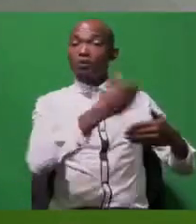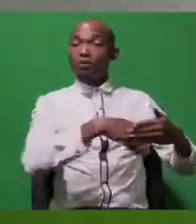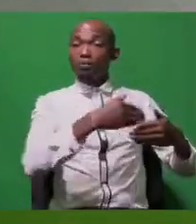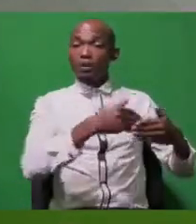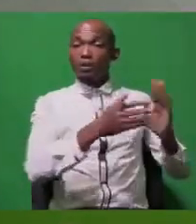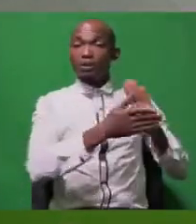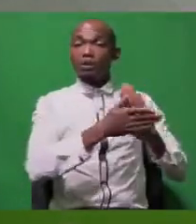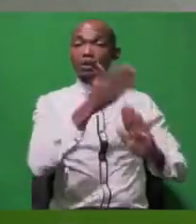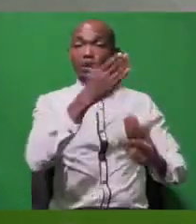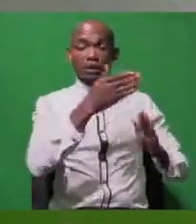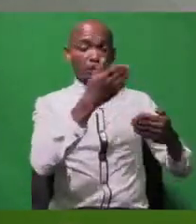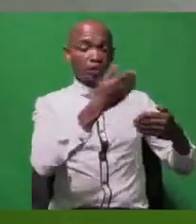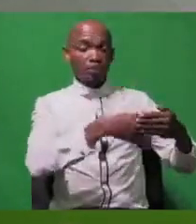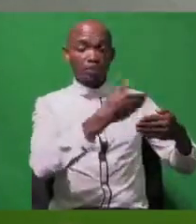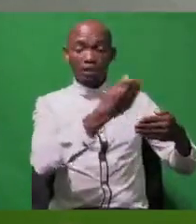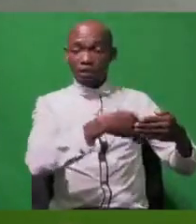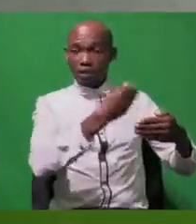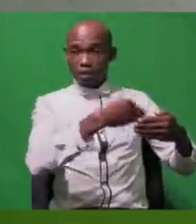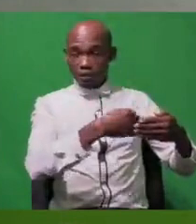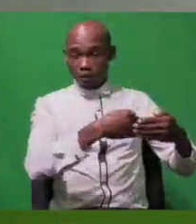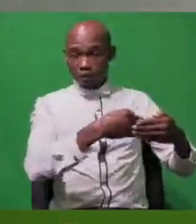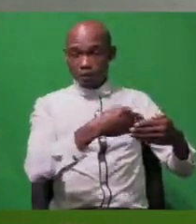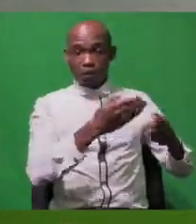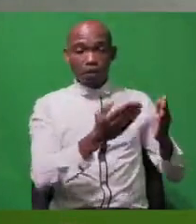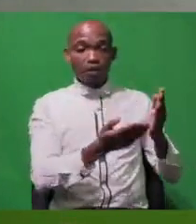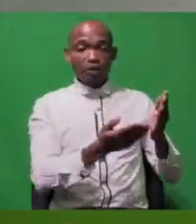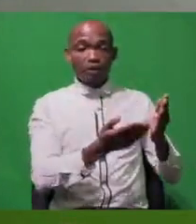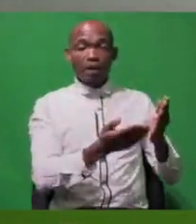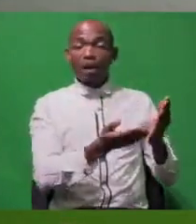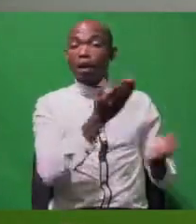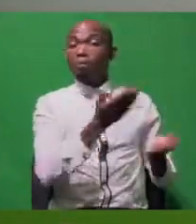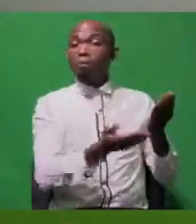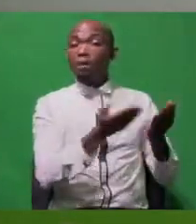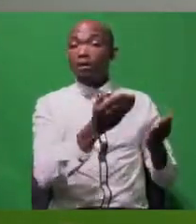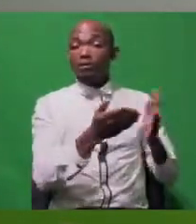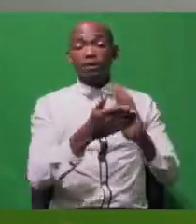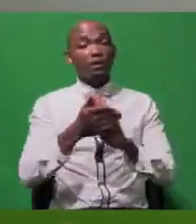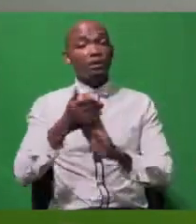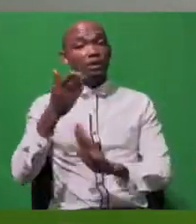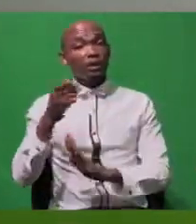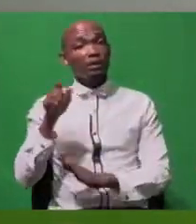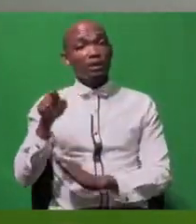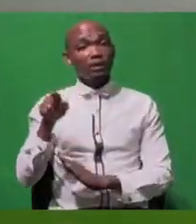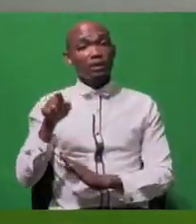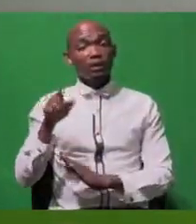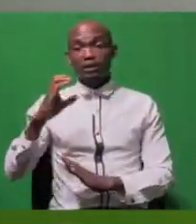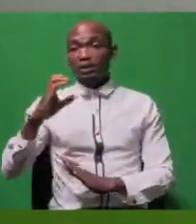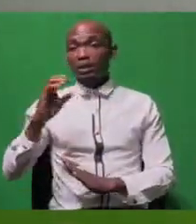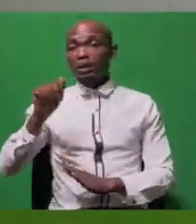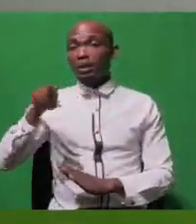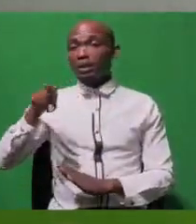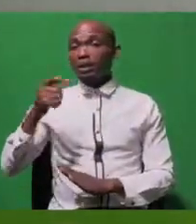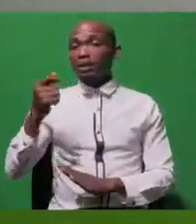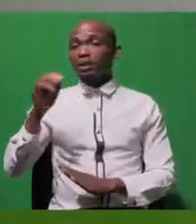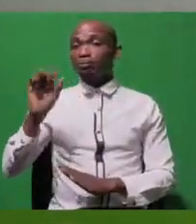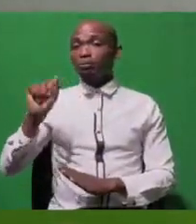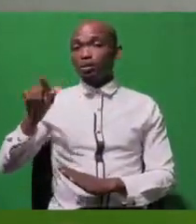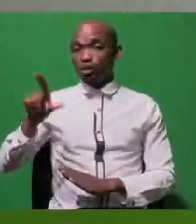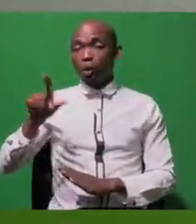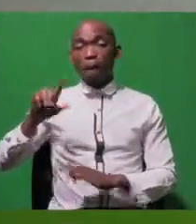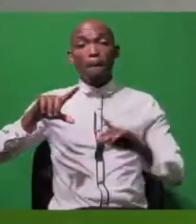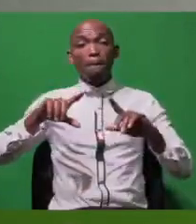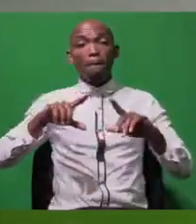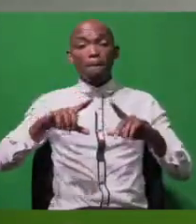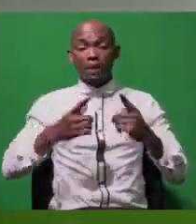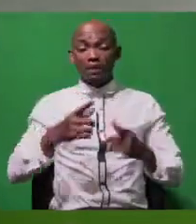a business, the amount he started the business is known as a capital. But